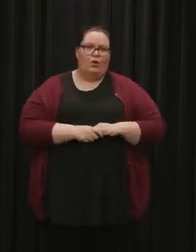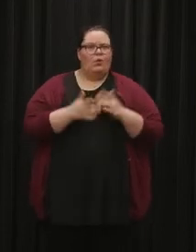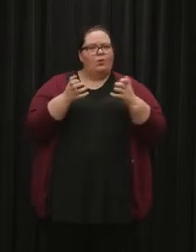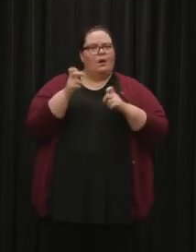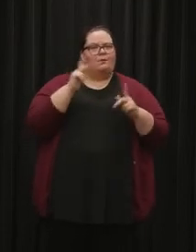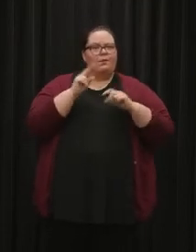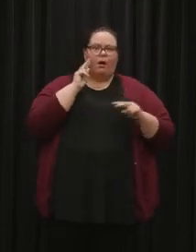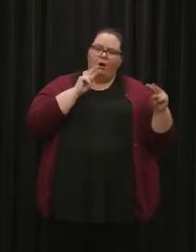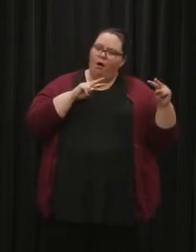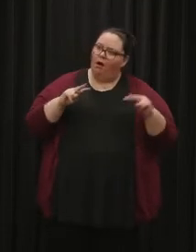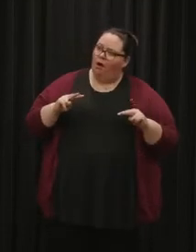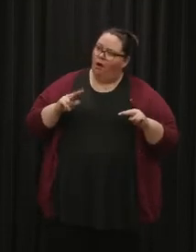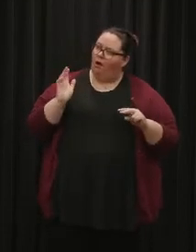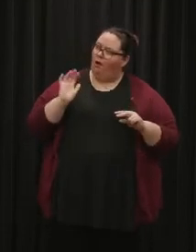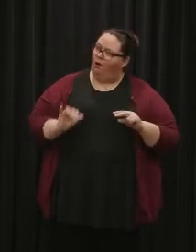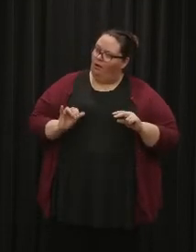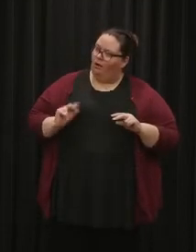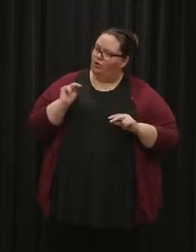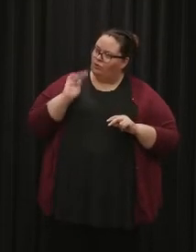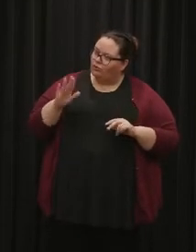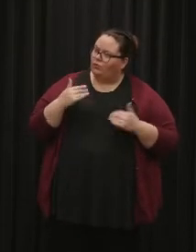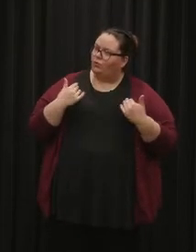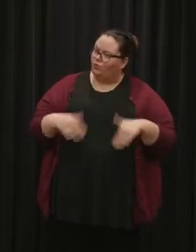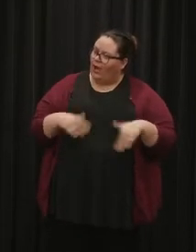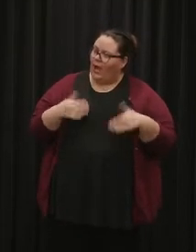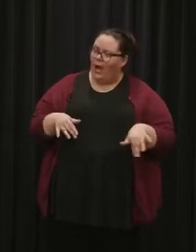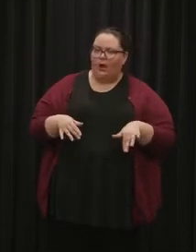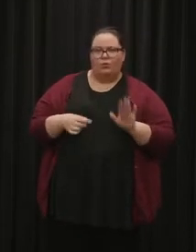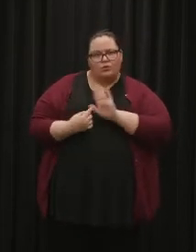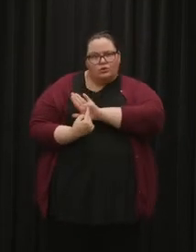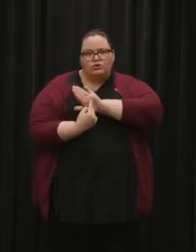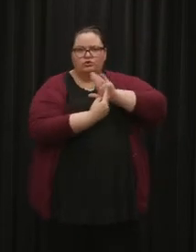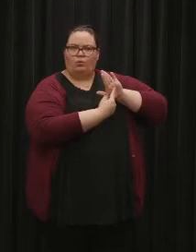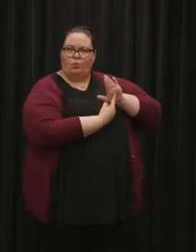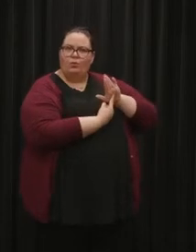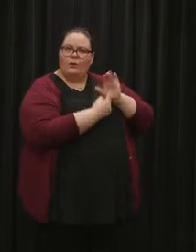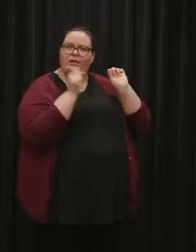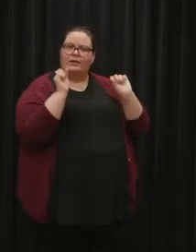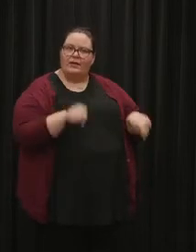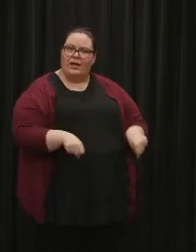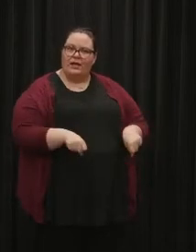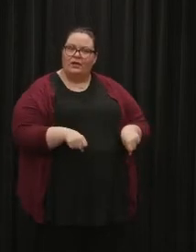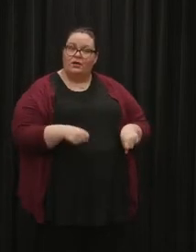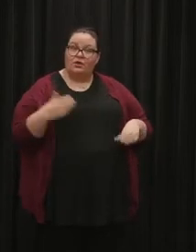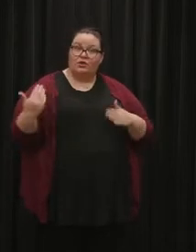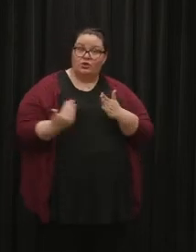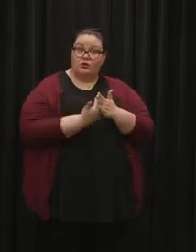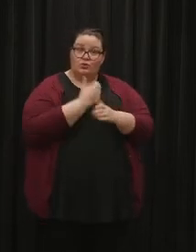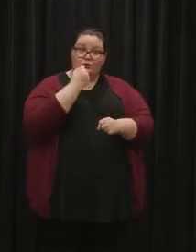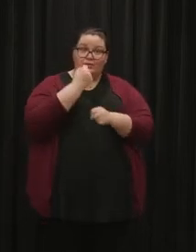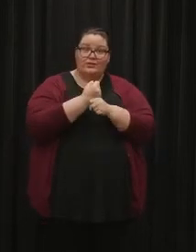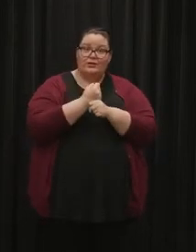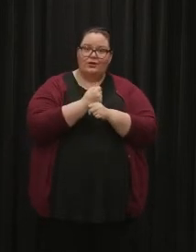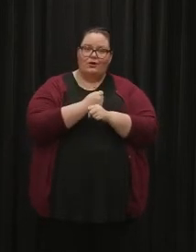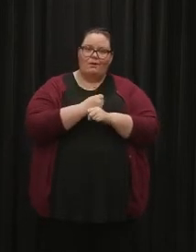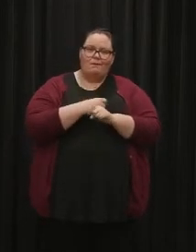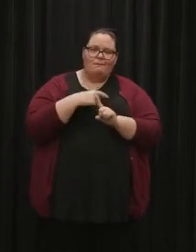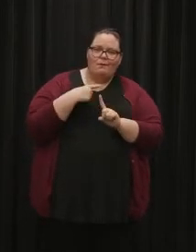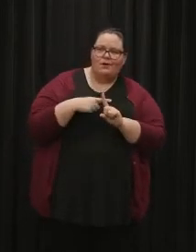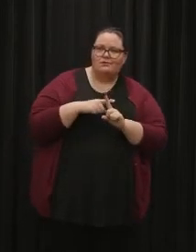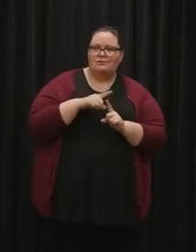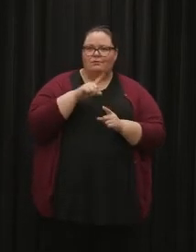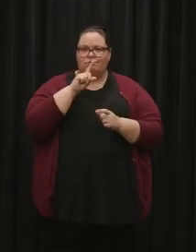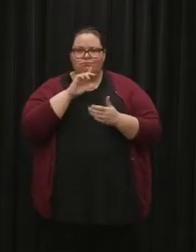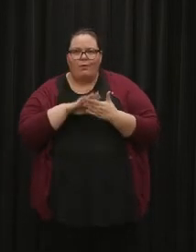tone for the new full year. Let's ensure our new year is full of promise